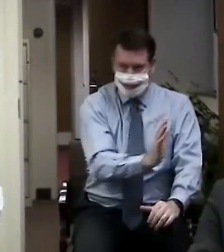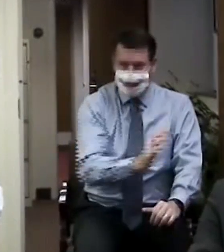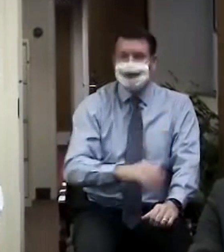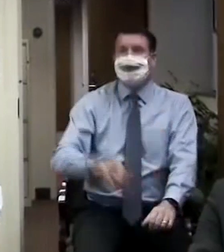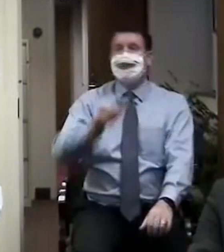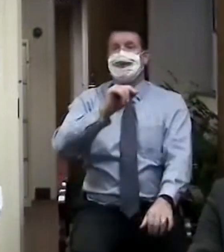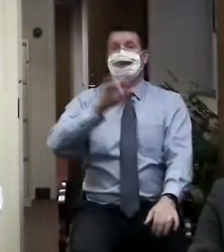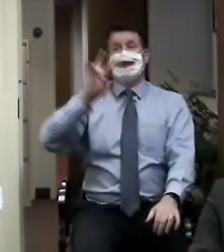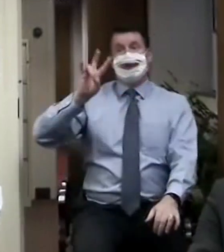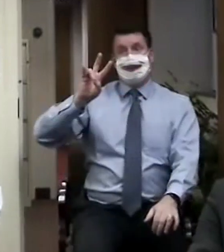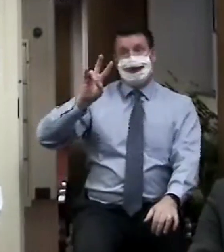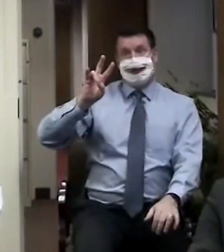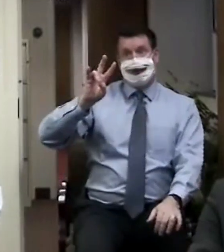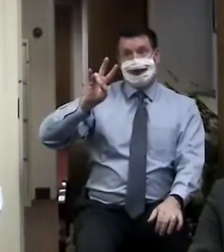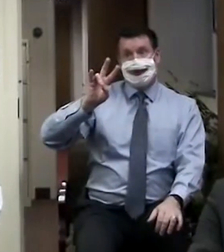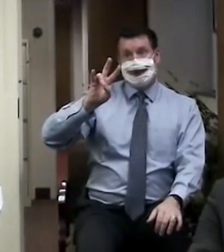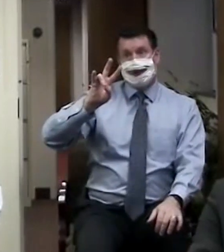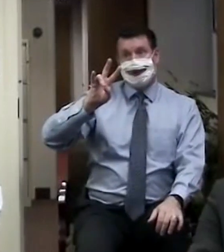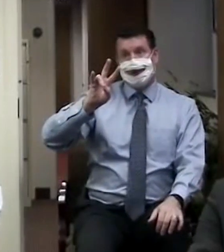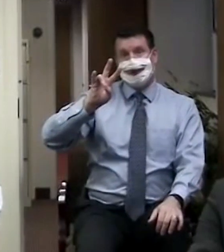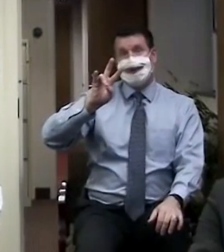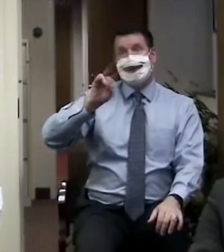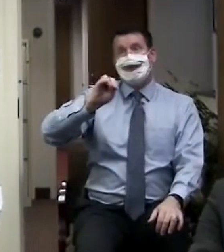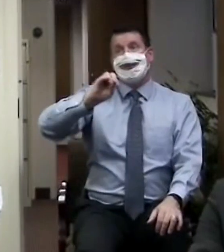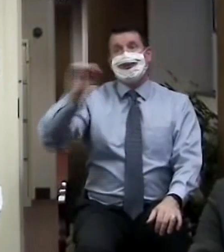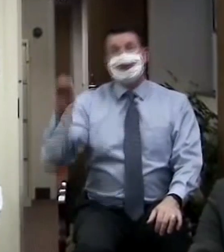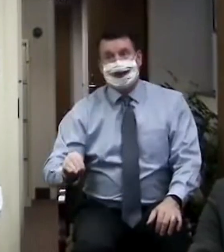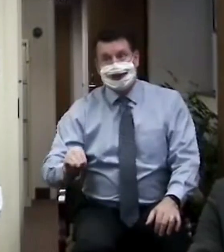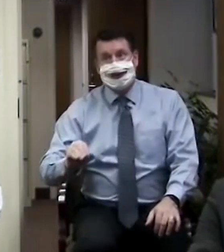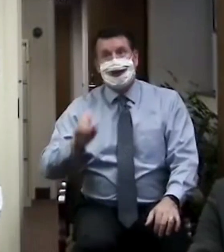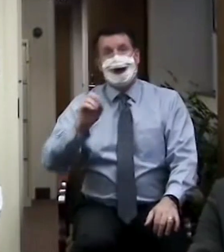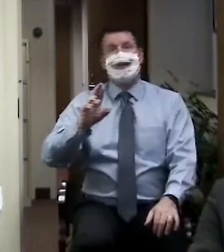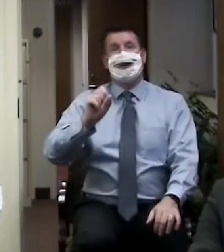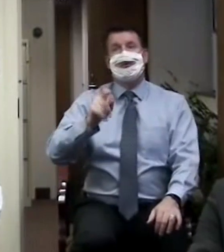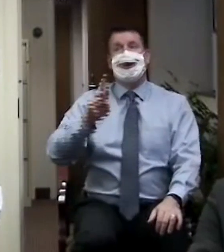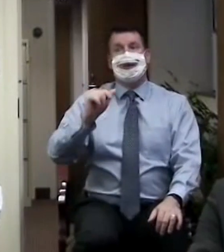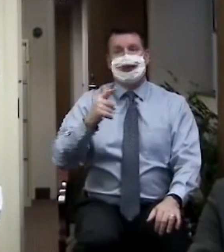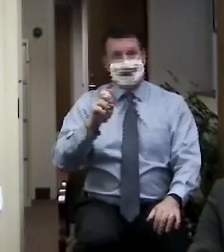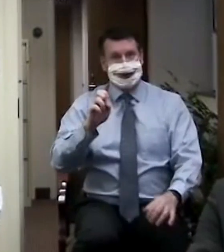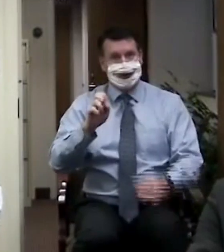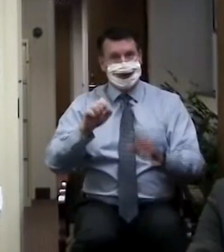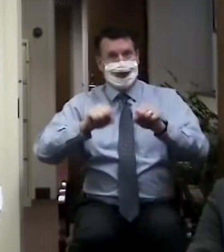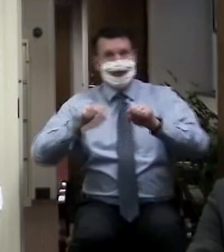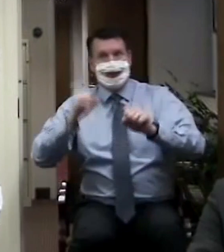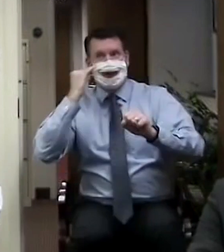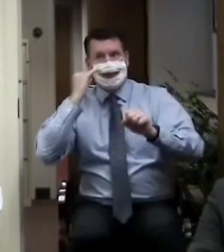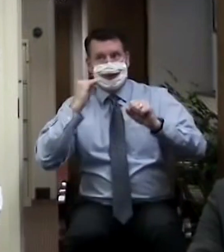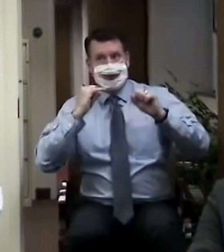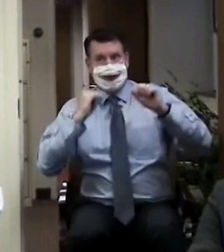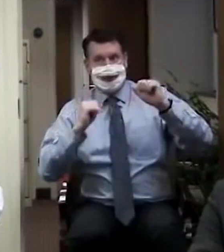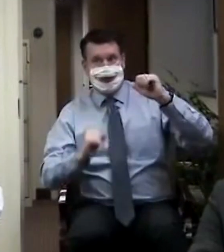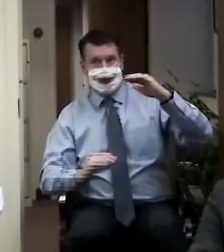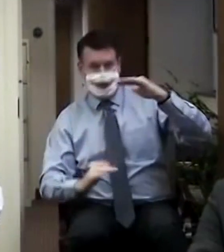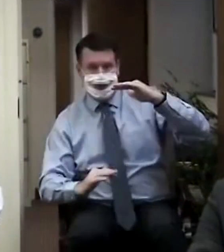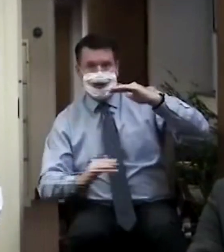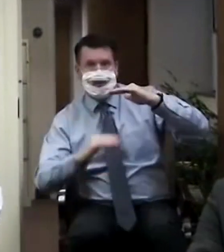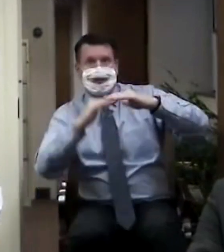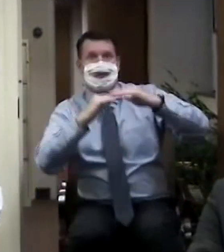to encourage them to work with us to provide, again, some financial support. So those conversations continue.